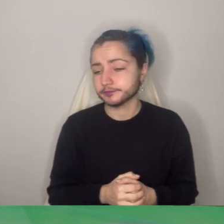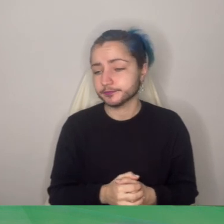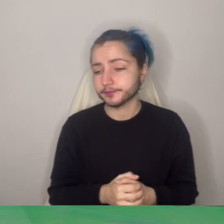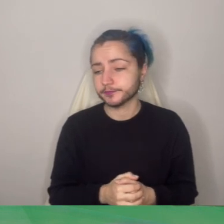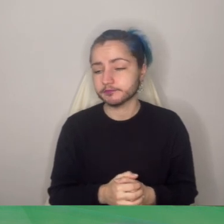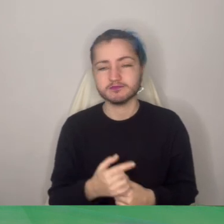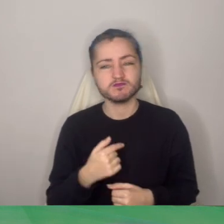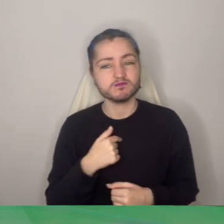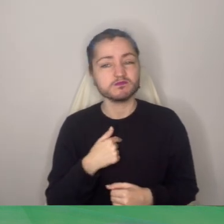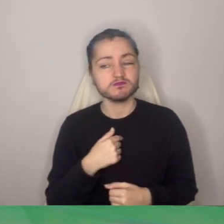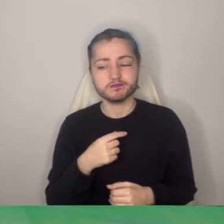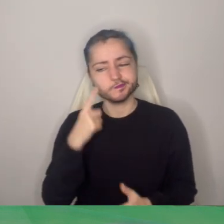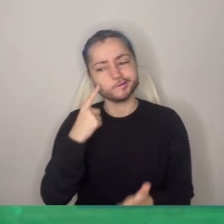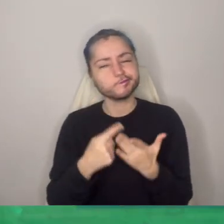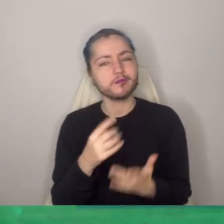I'm going to go for 4,